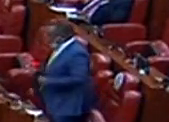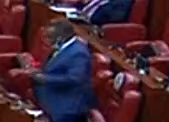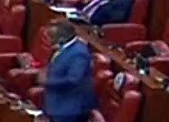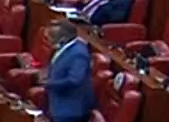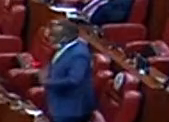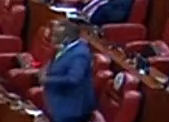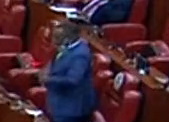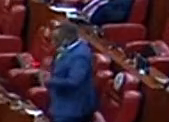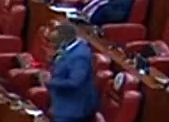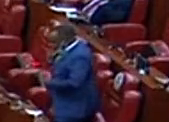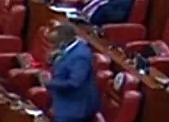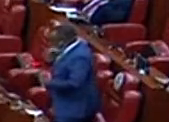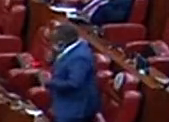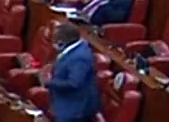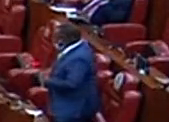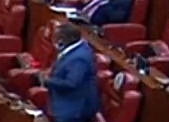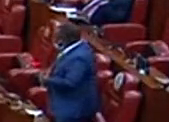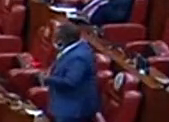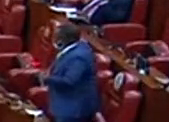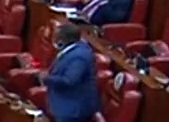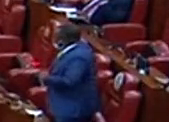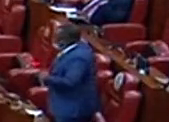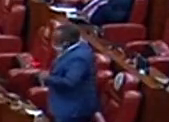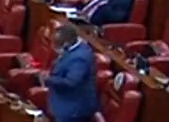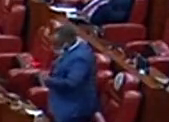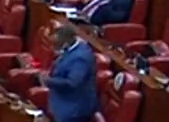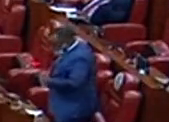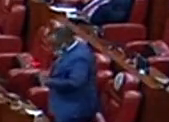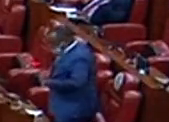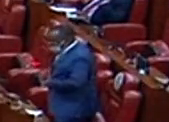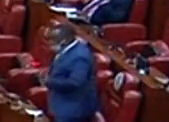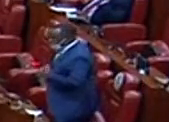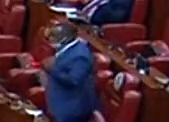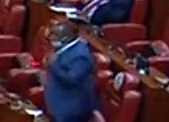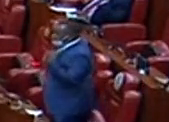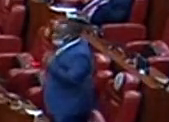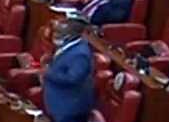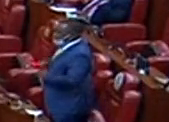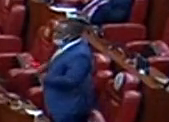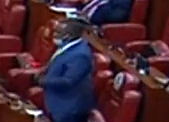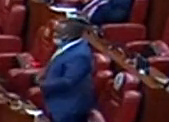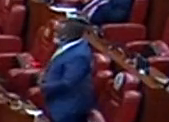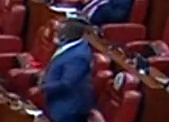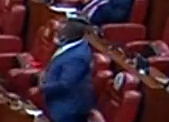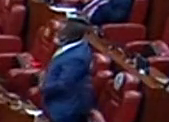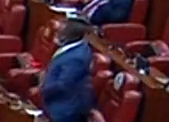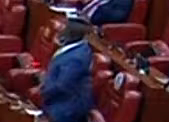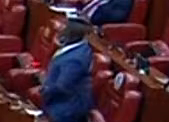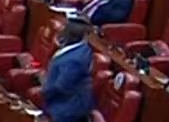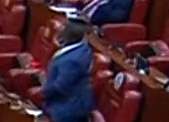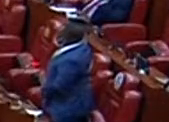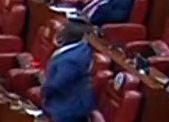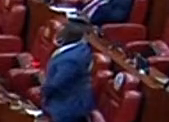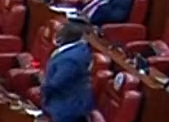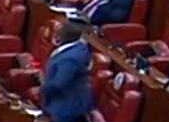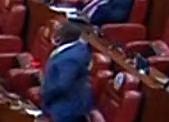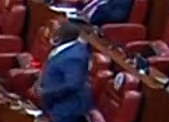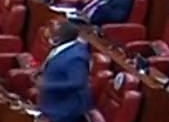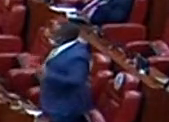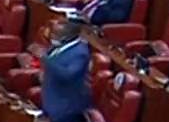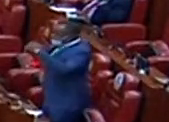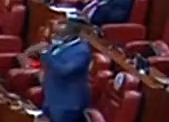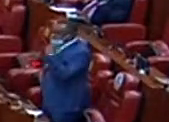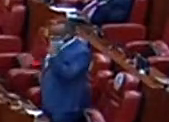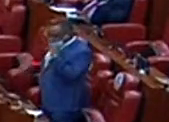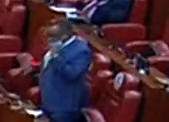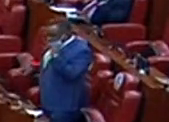Speaker, when this country, we are still faced with the pandemic. I'm wondering, Mr. Speaker, what the government